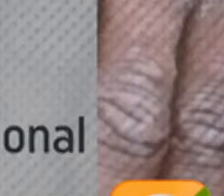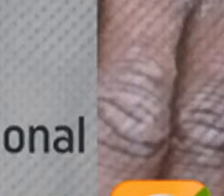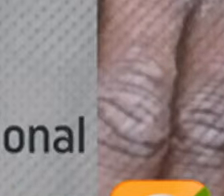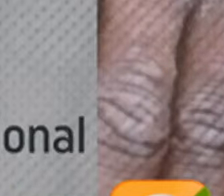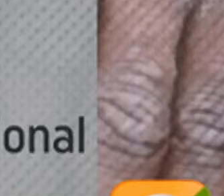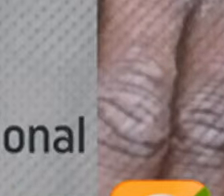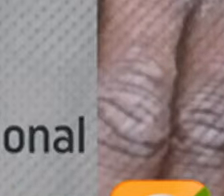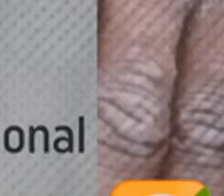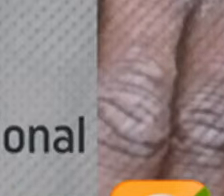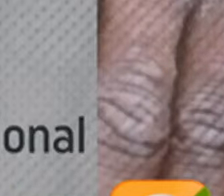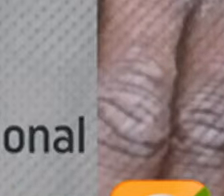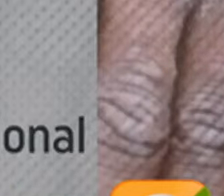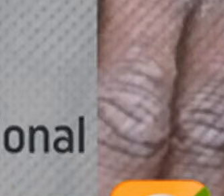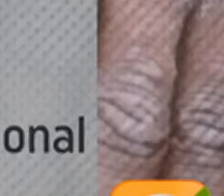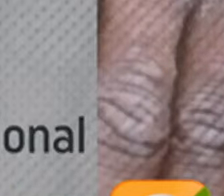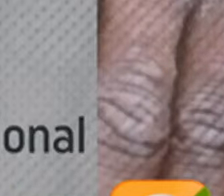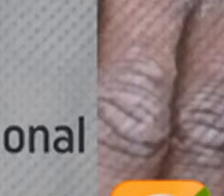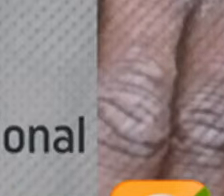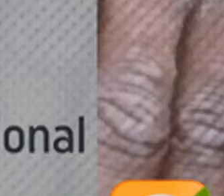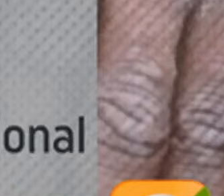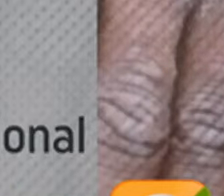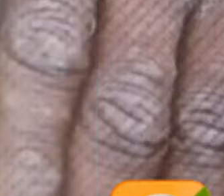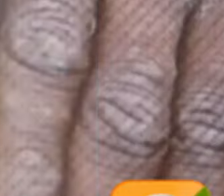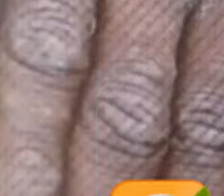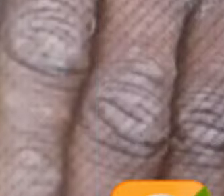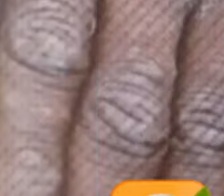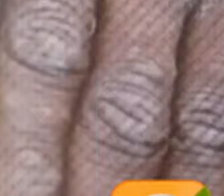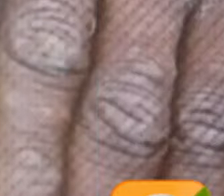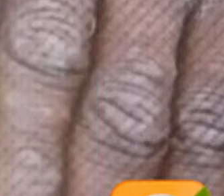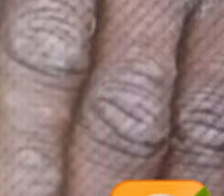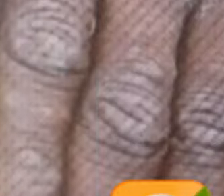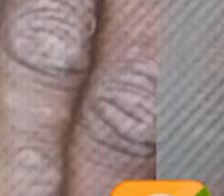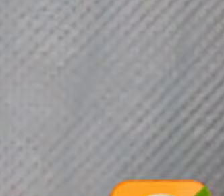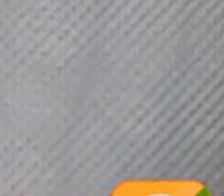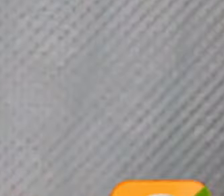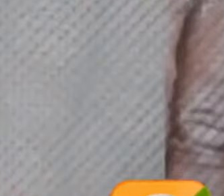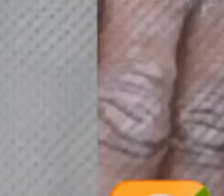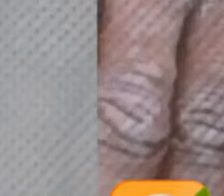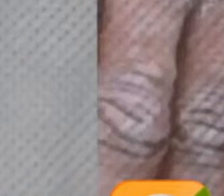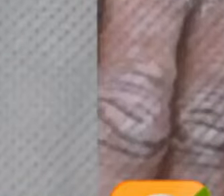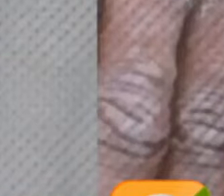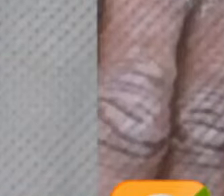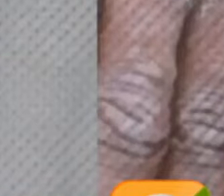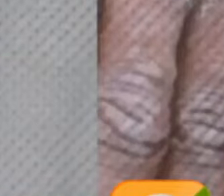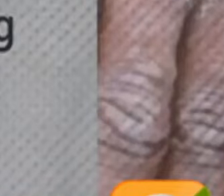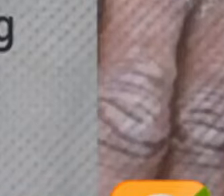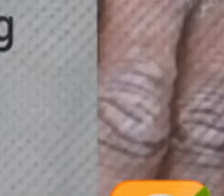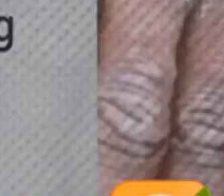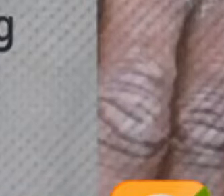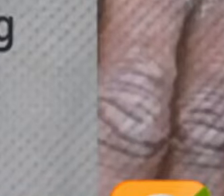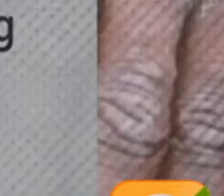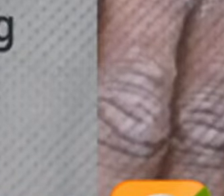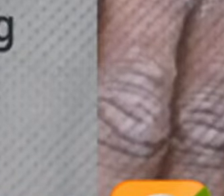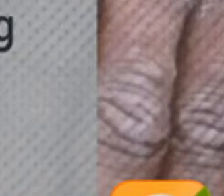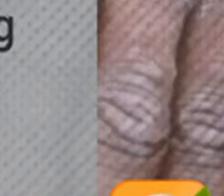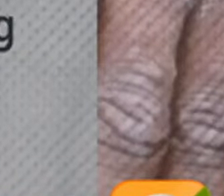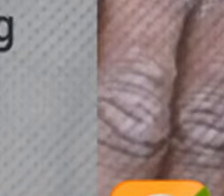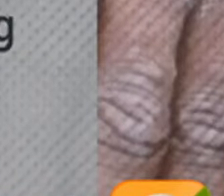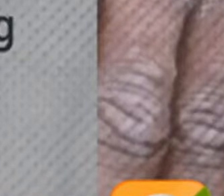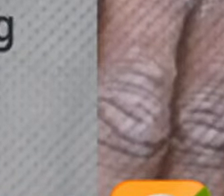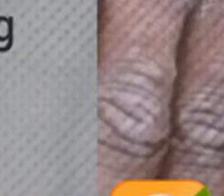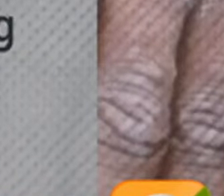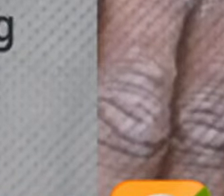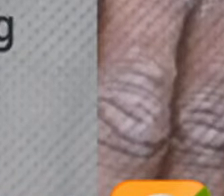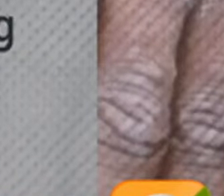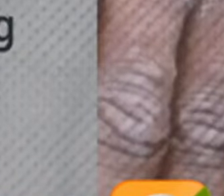day after Gavi, the Vaccine Alliance, announced plans to establish a global stockpile of Mpox vaccines similar to its existing supplies